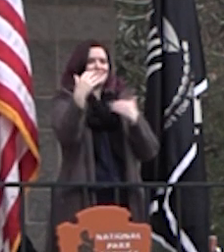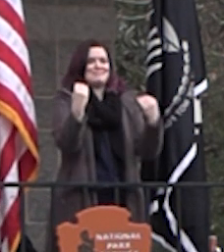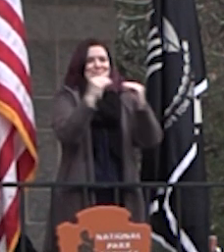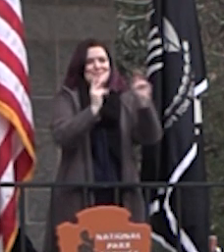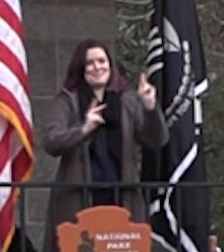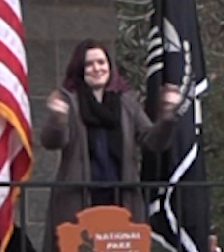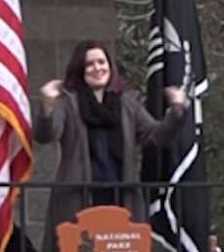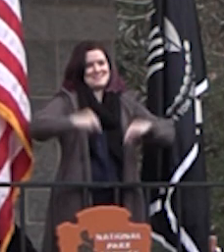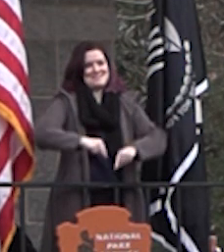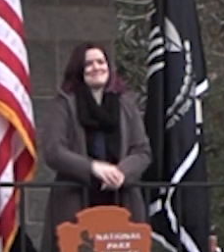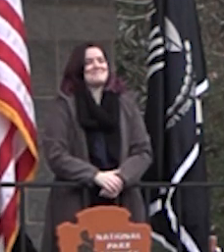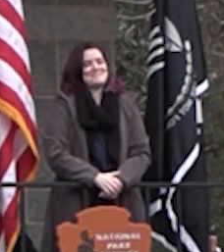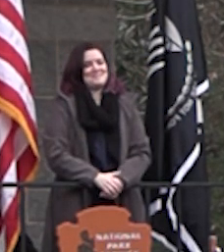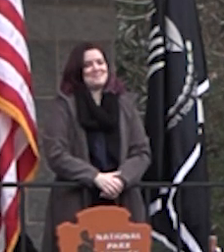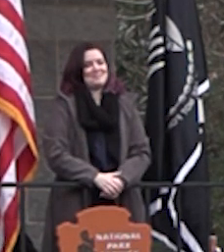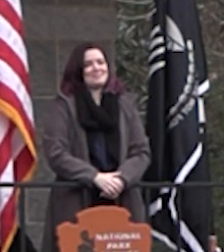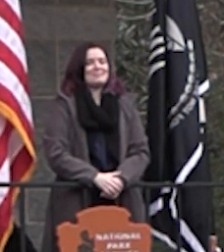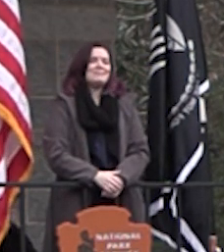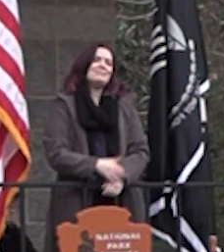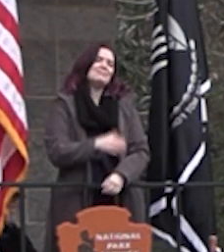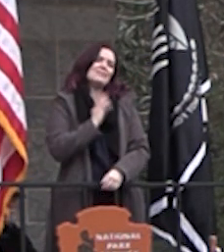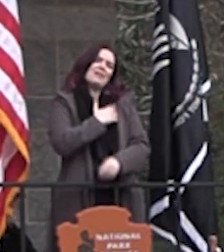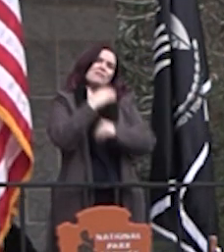of us are called to serve. It's how we choose to serve that matters.